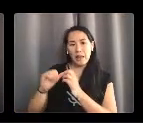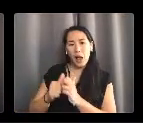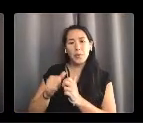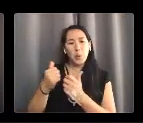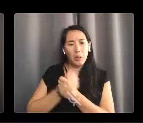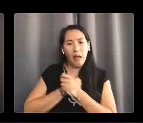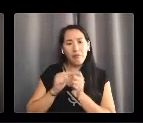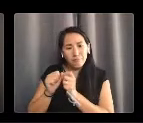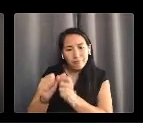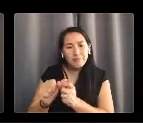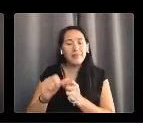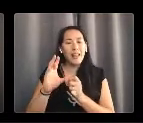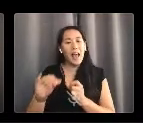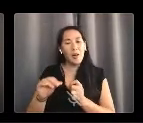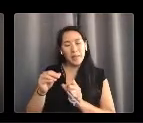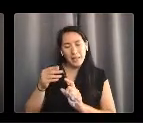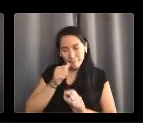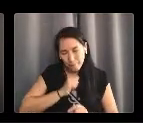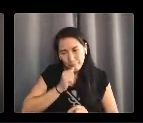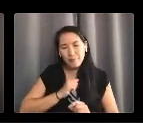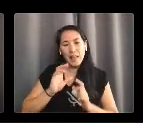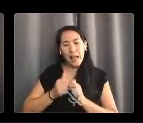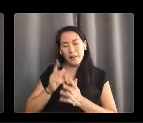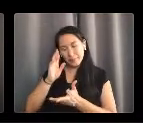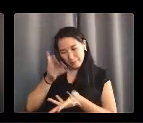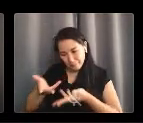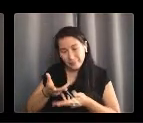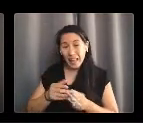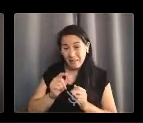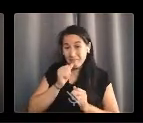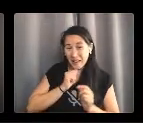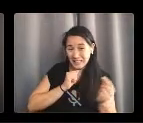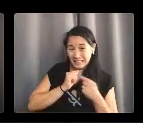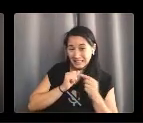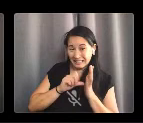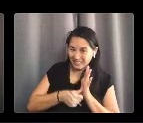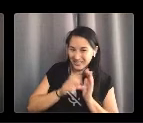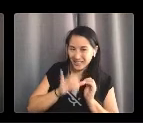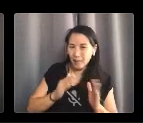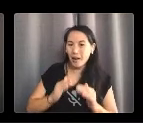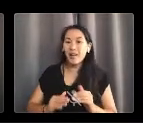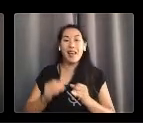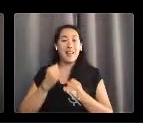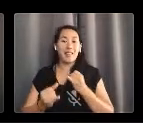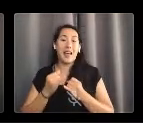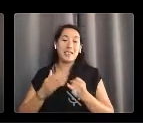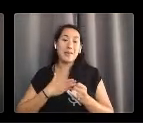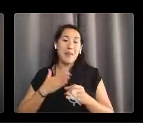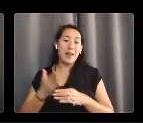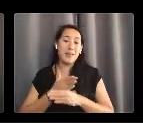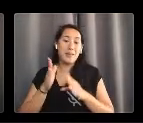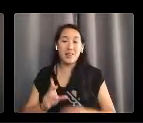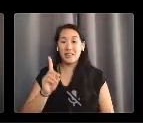being present, and patience. And I'm underscoring patience. And then lastly, my partner, Danny. She is my adventure